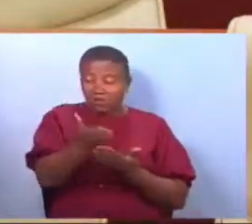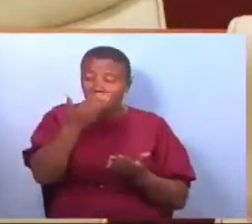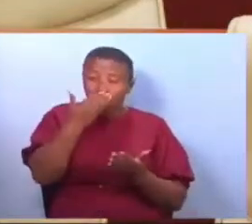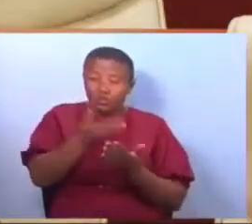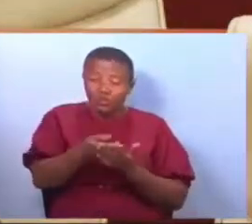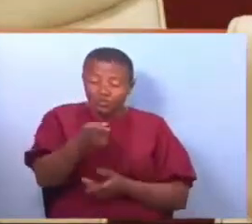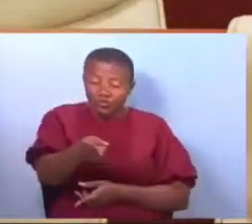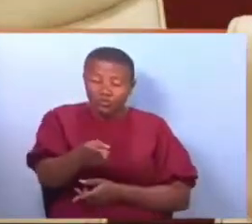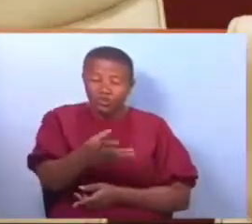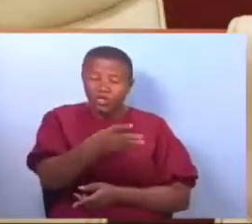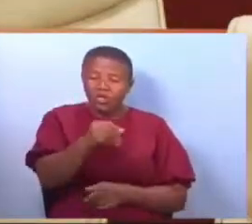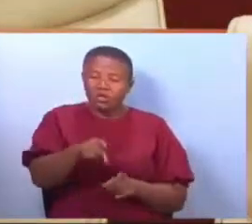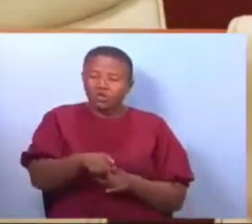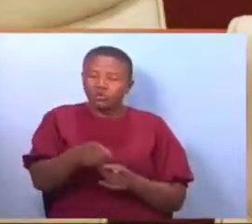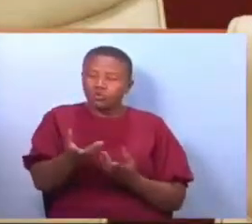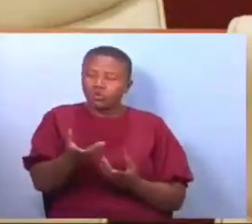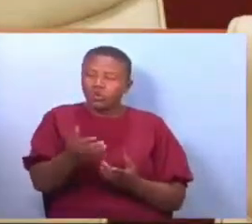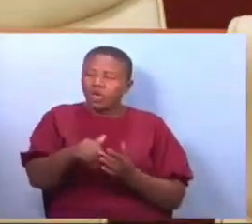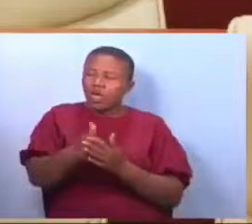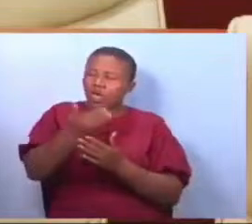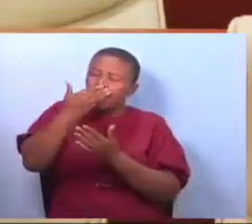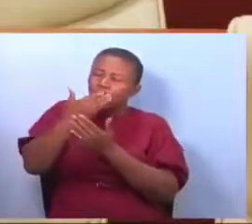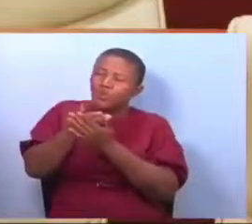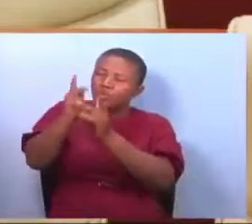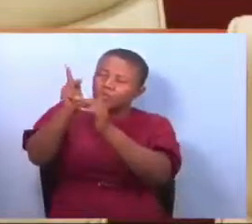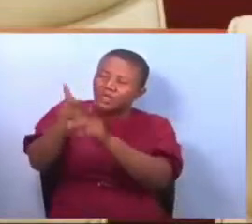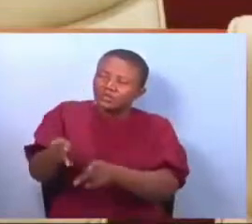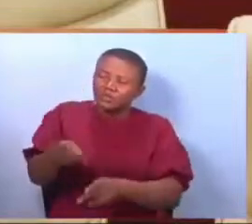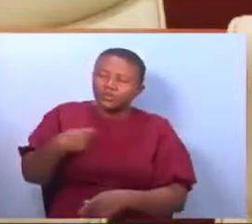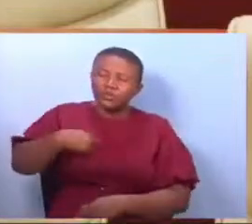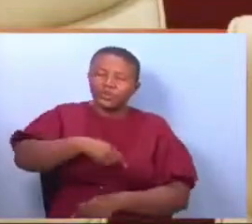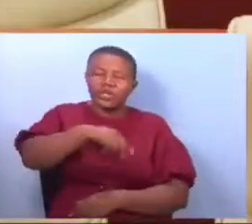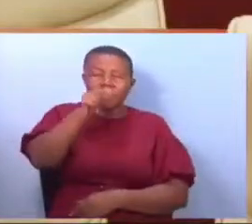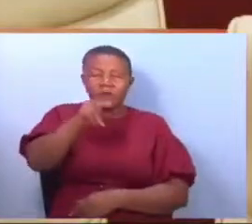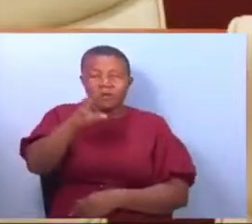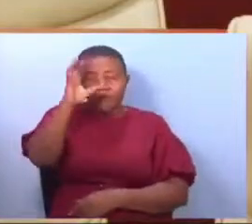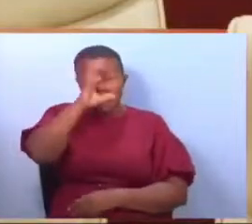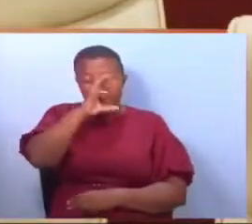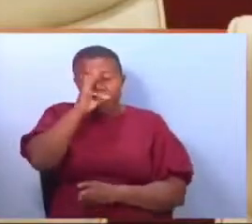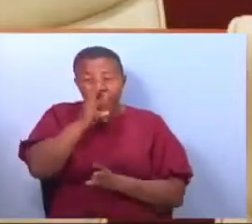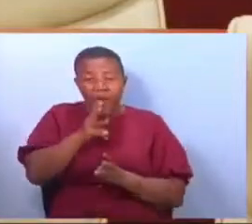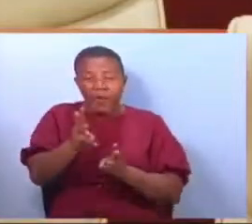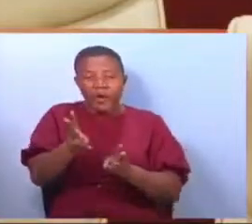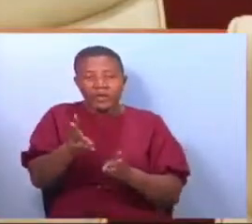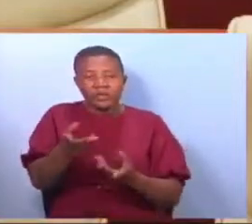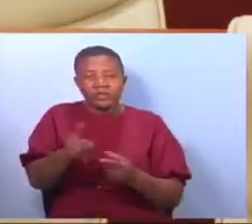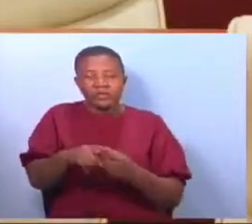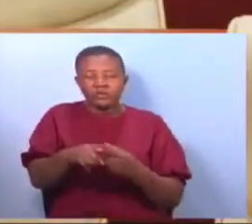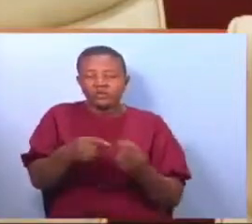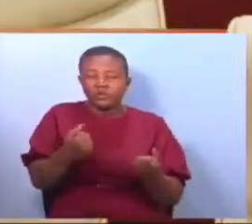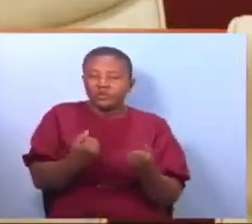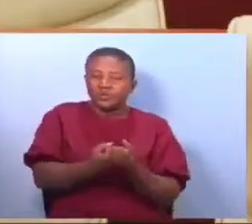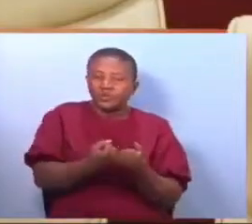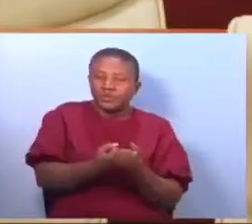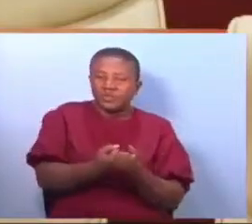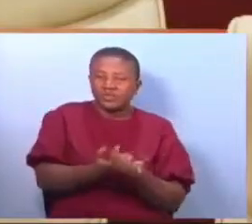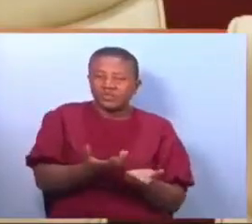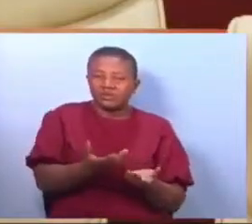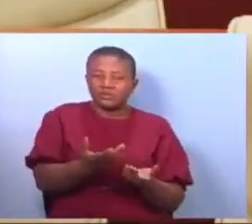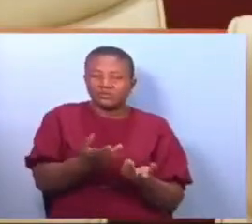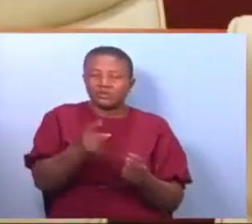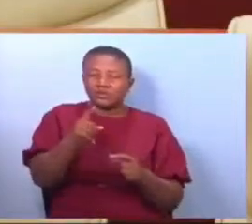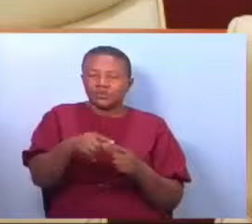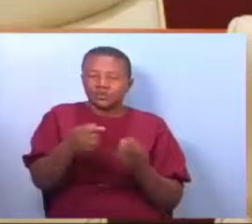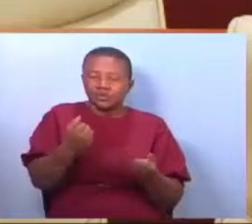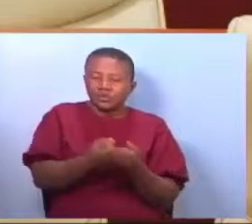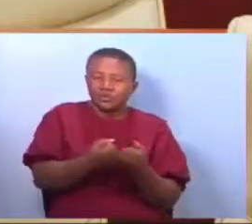colleagues, we need to find a way, at least to protect such, people, so